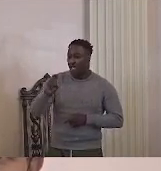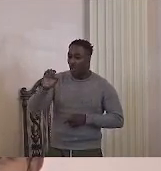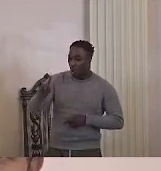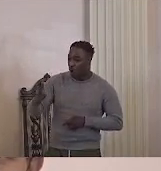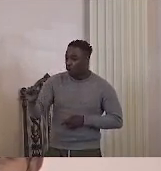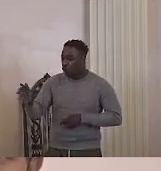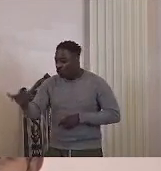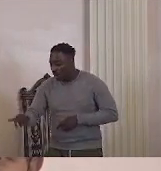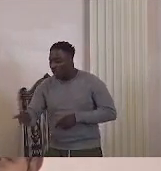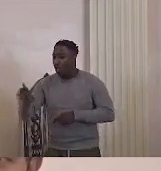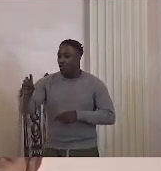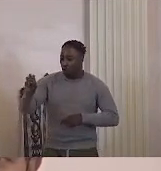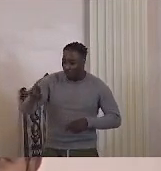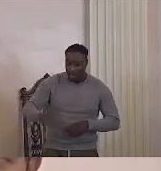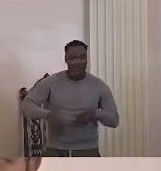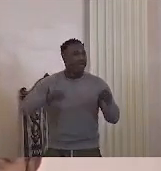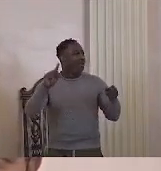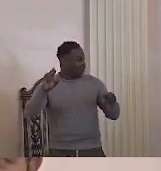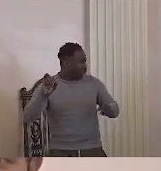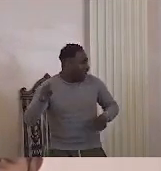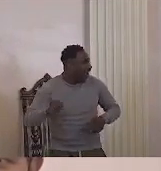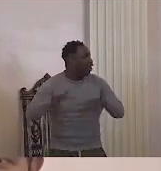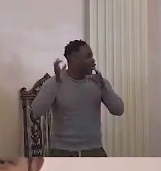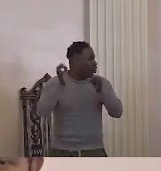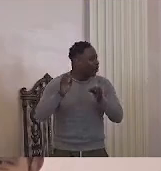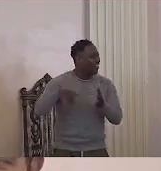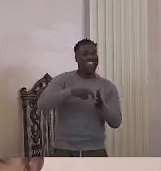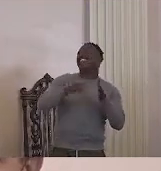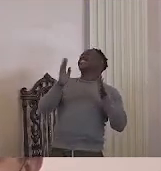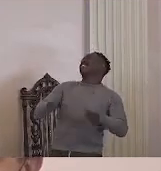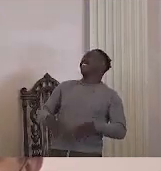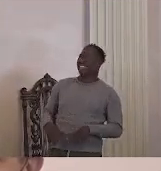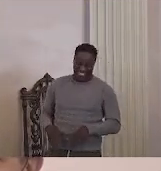Trey, Caron, interpretive dancer.